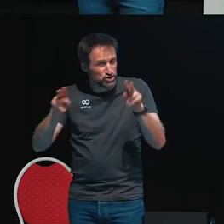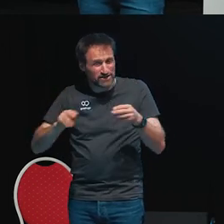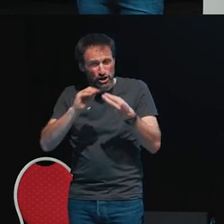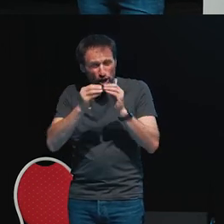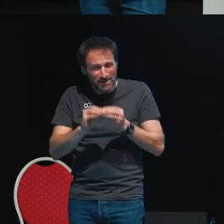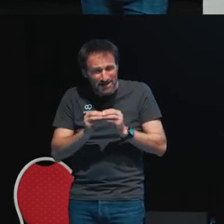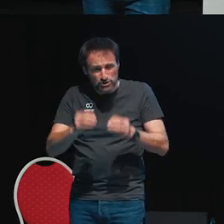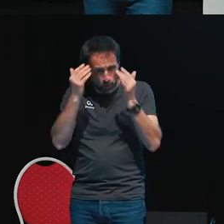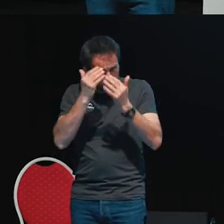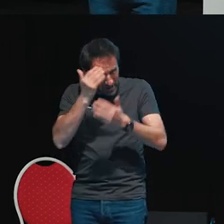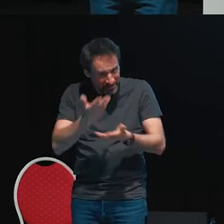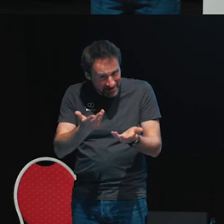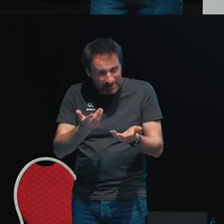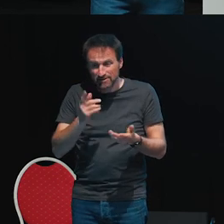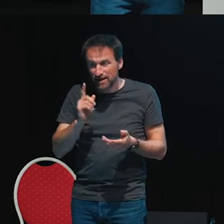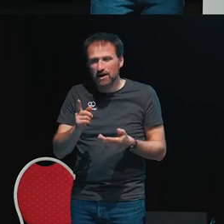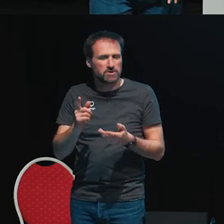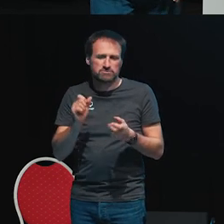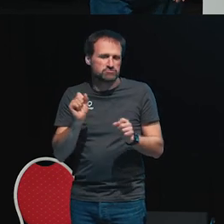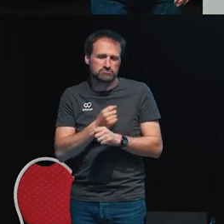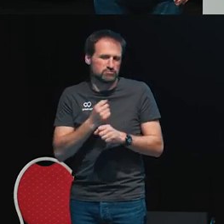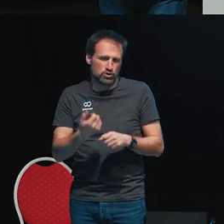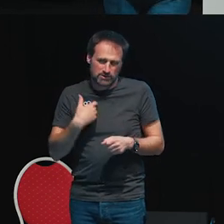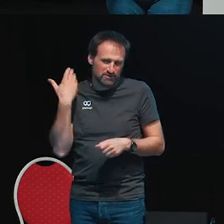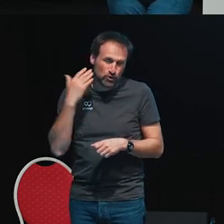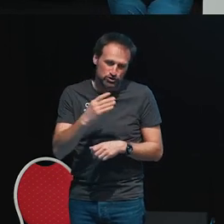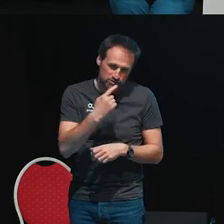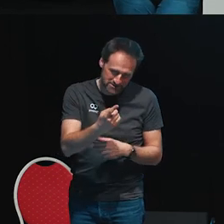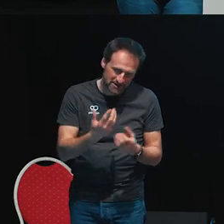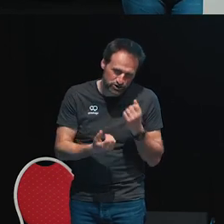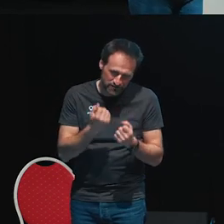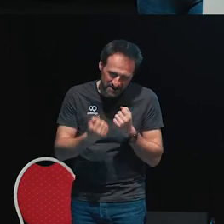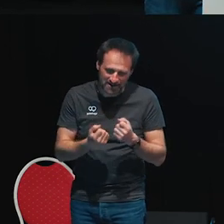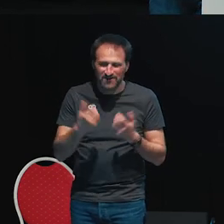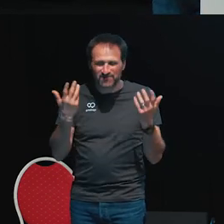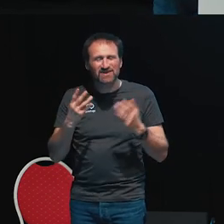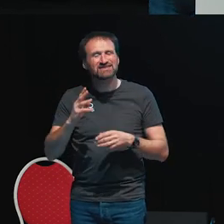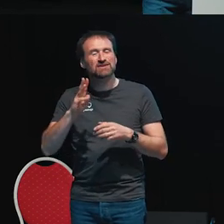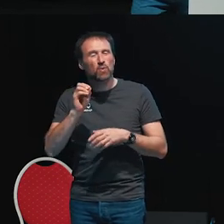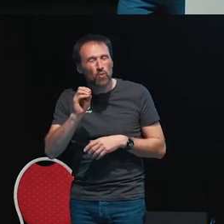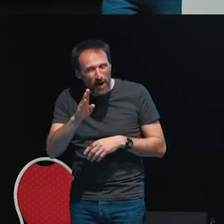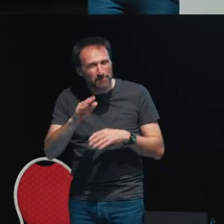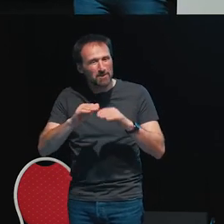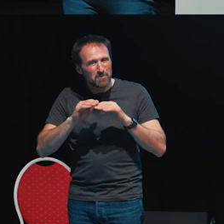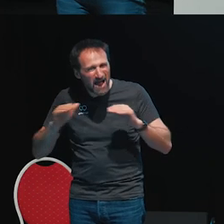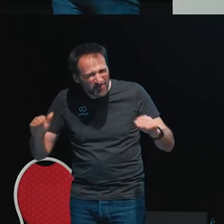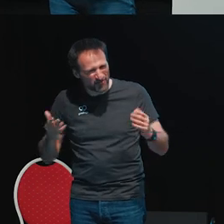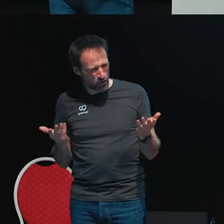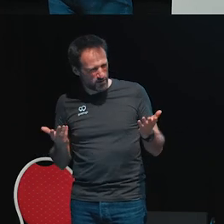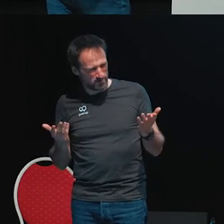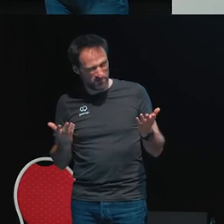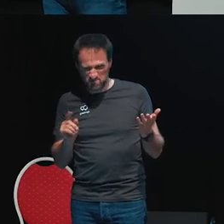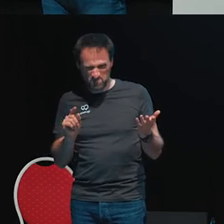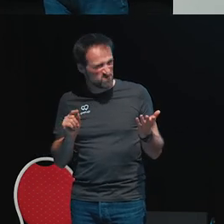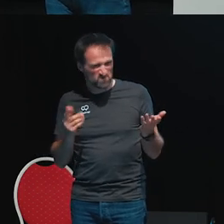so relatively easy, I mean, I still admit it's hard, is what's called a web platform. And what is web